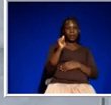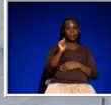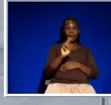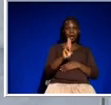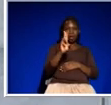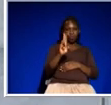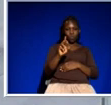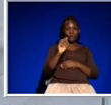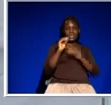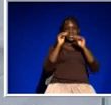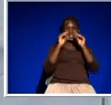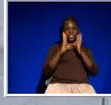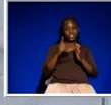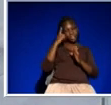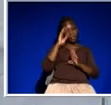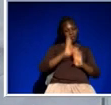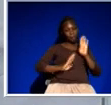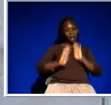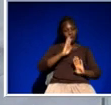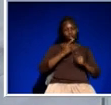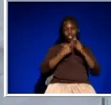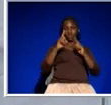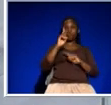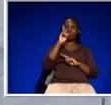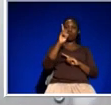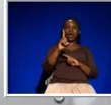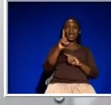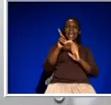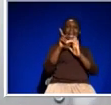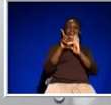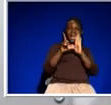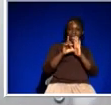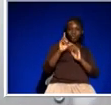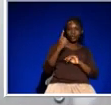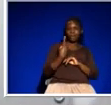I'm teaching biology, Form 1, Lesson 1,